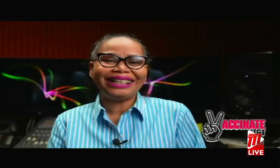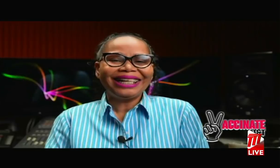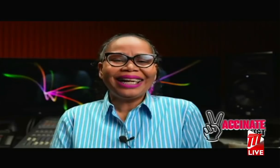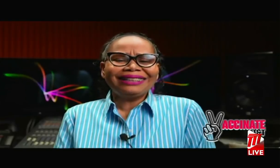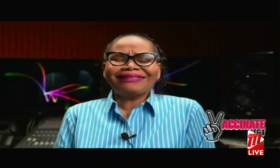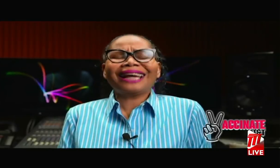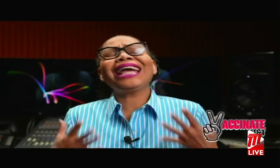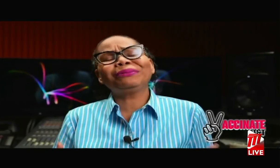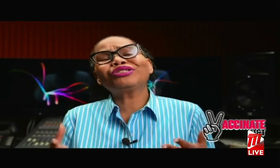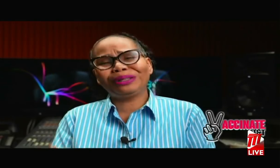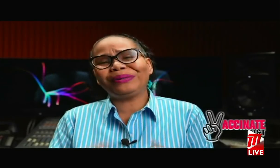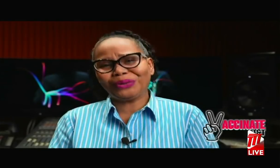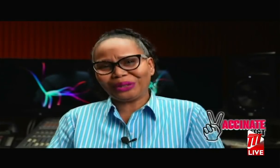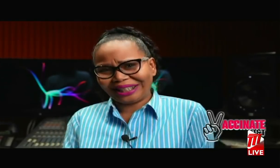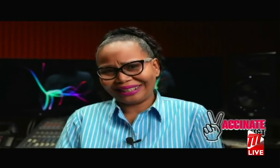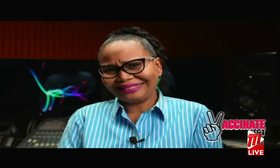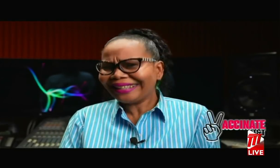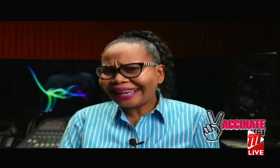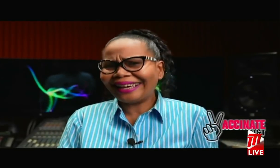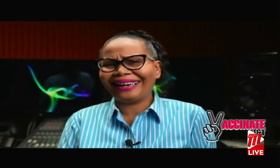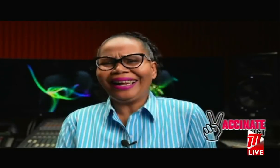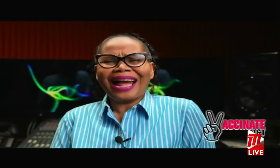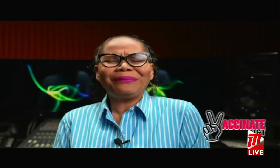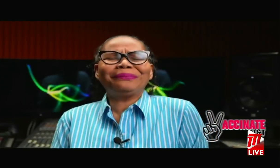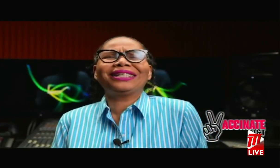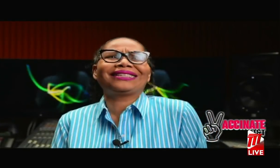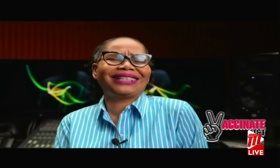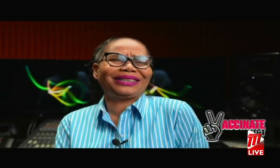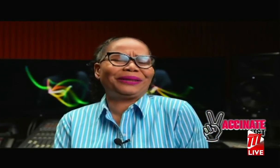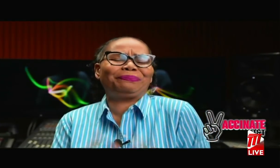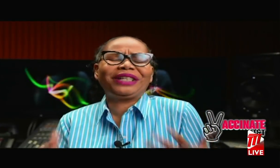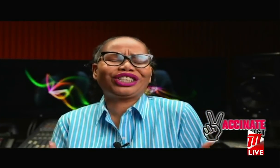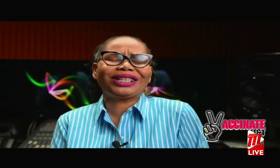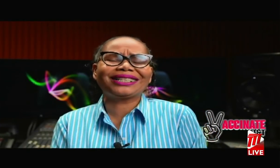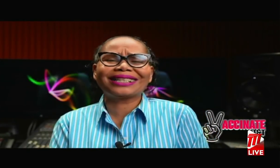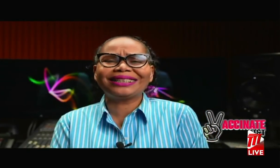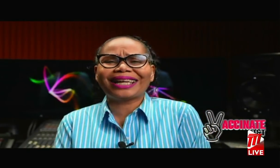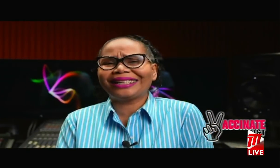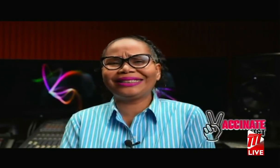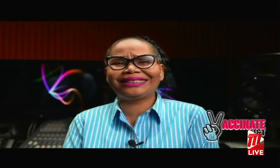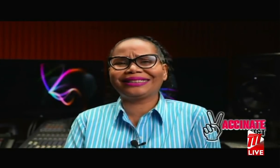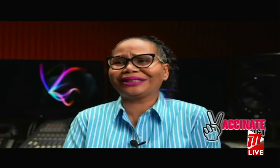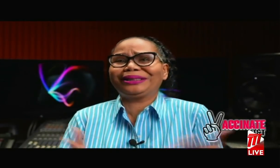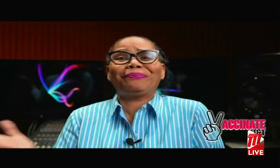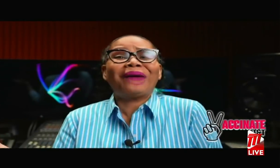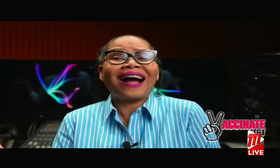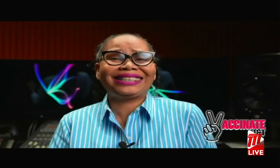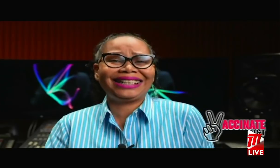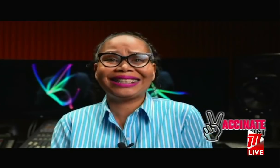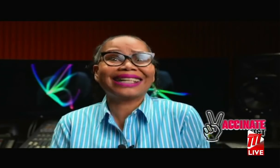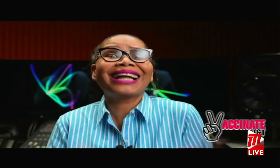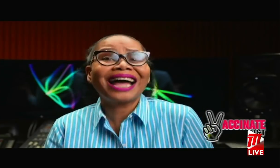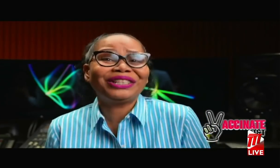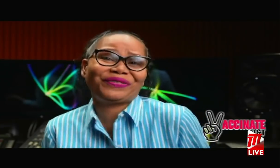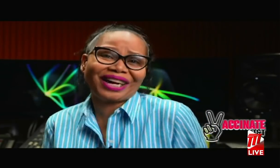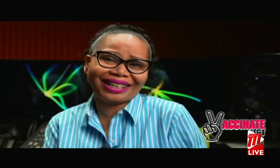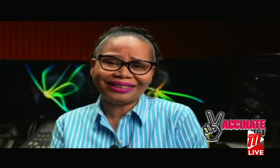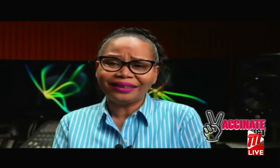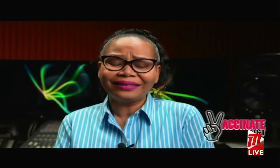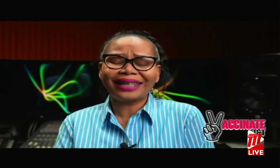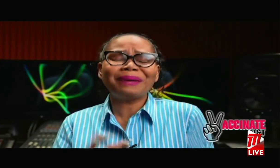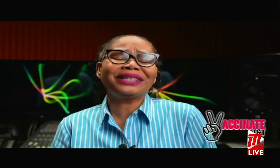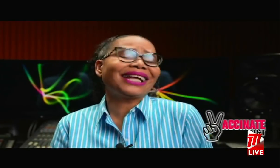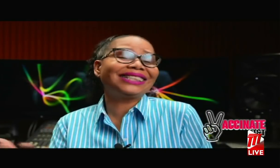And I am Trinbagonian. Yeah, I miss the beaches and the parties and carnival.